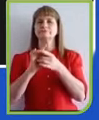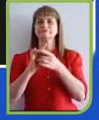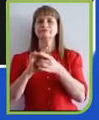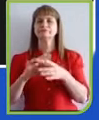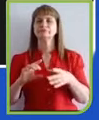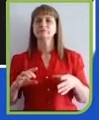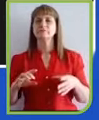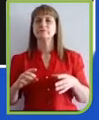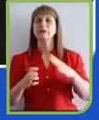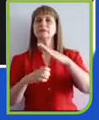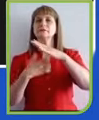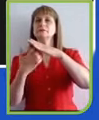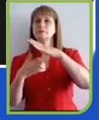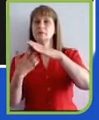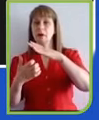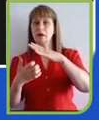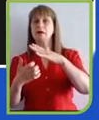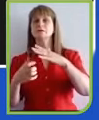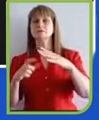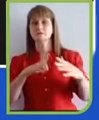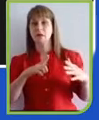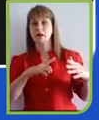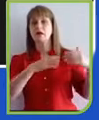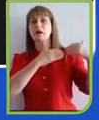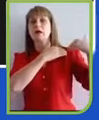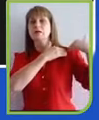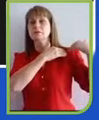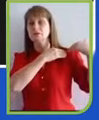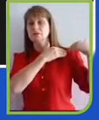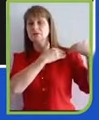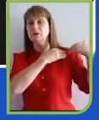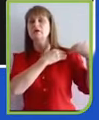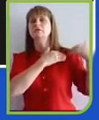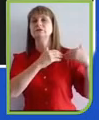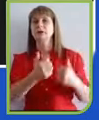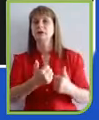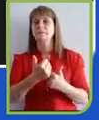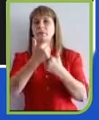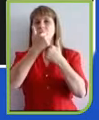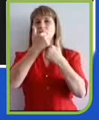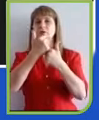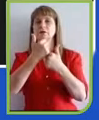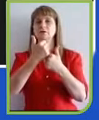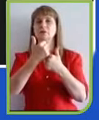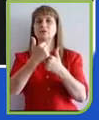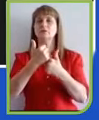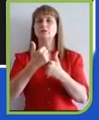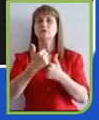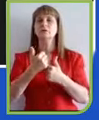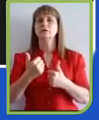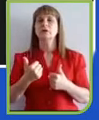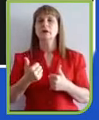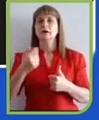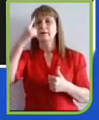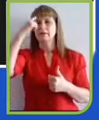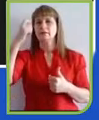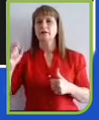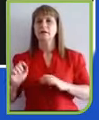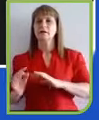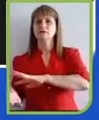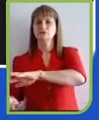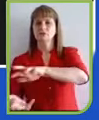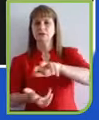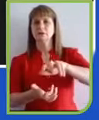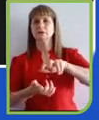were responsible as our supporters and supporters of the platform and, therefore, the supporters of this